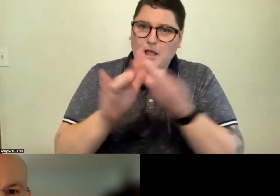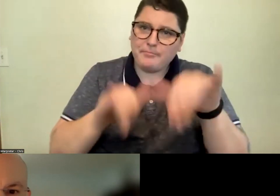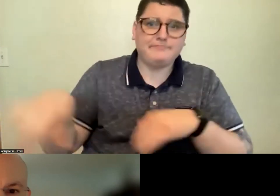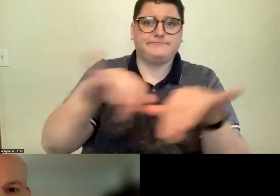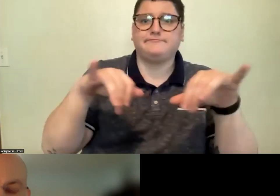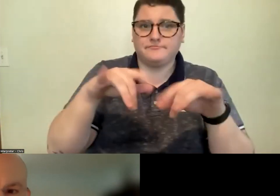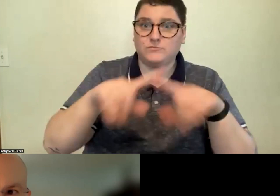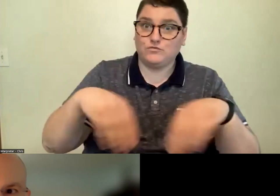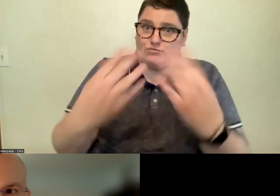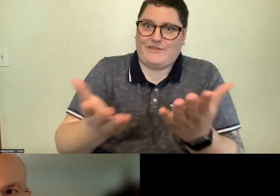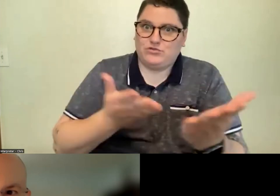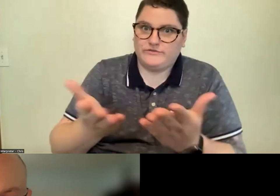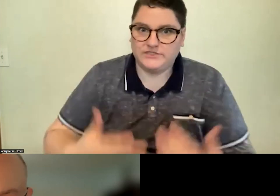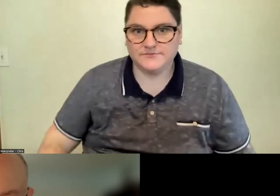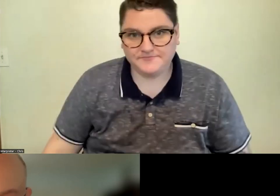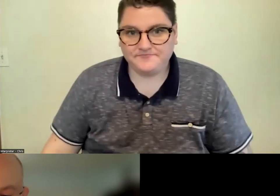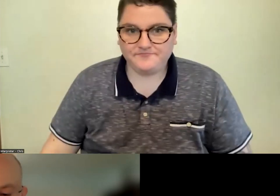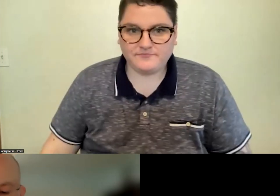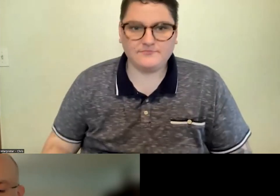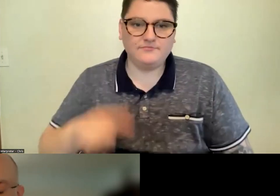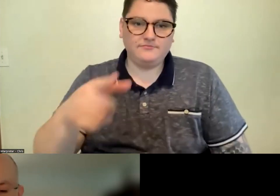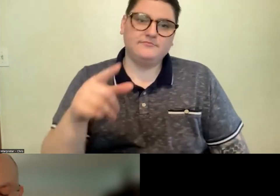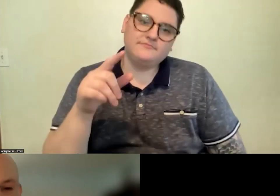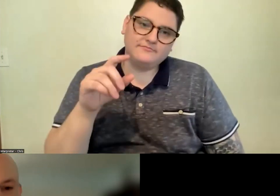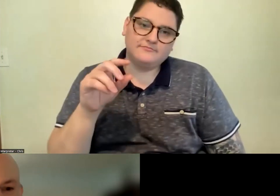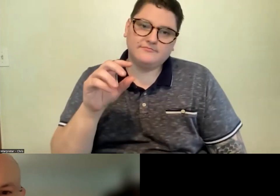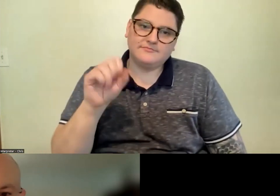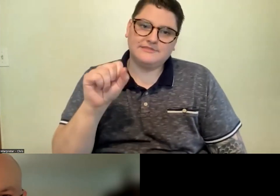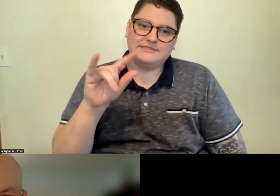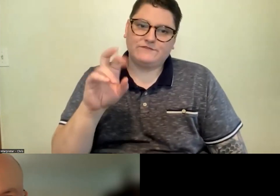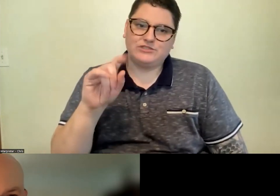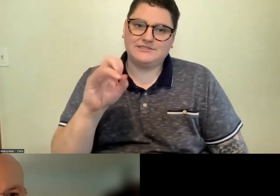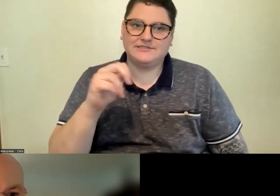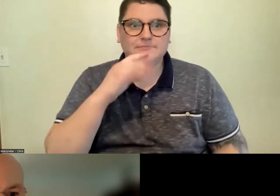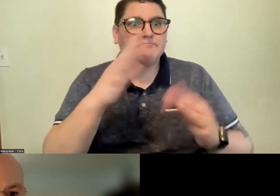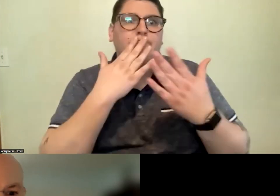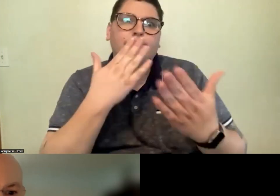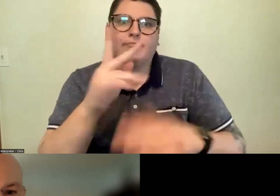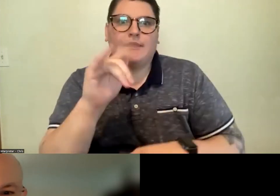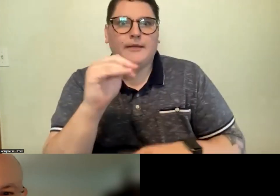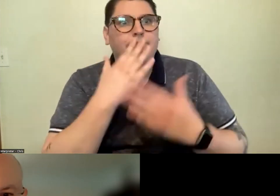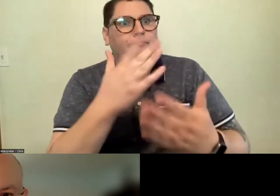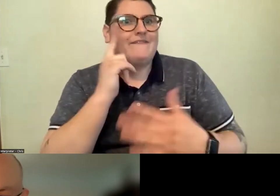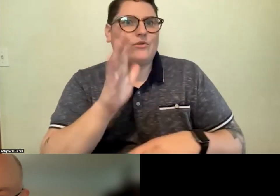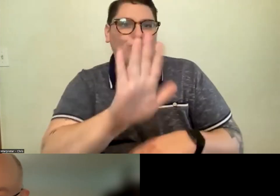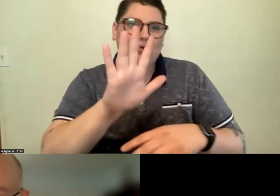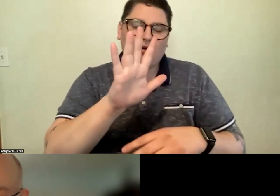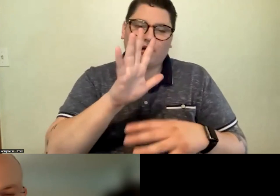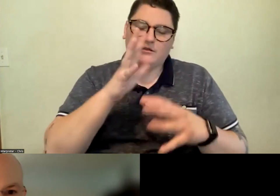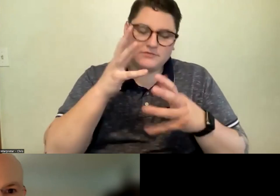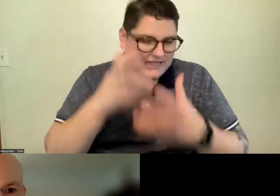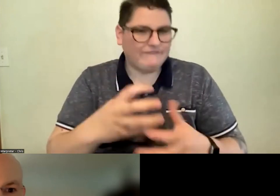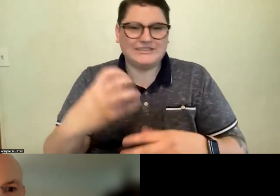these services. Okay, well, Kim, I want to thank you again for an information-packed talk.